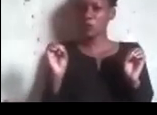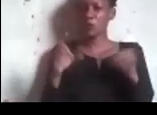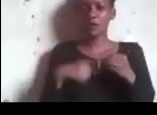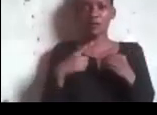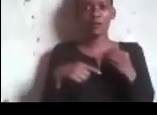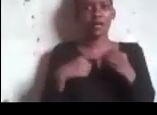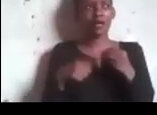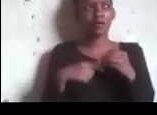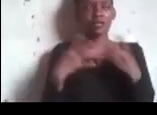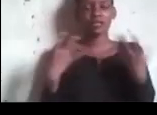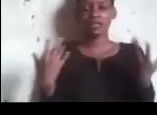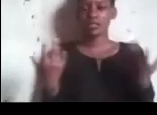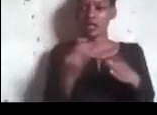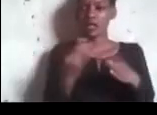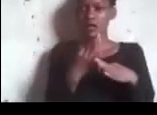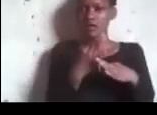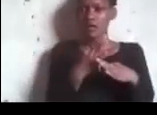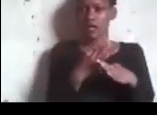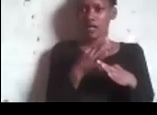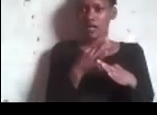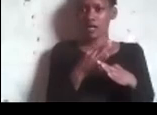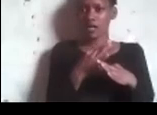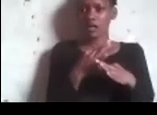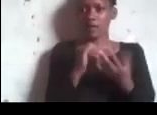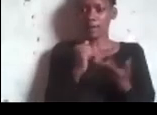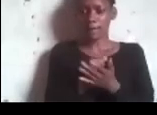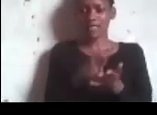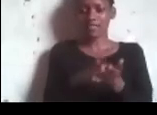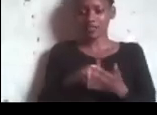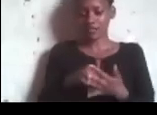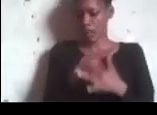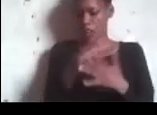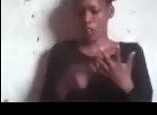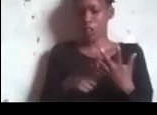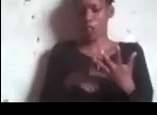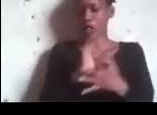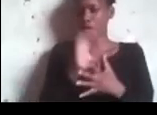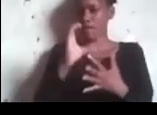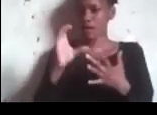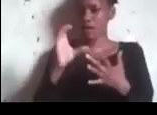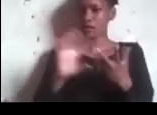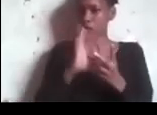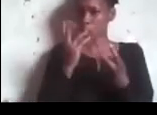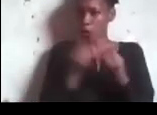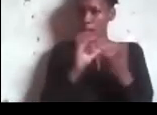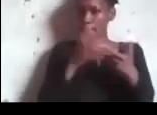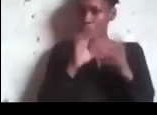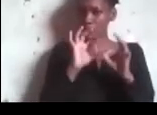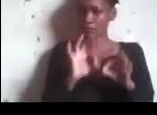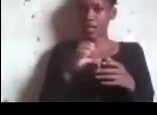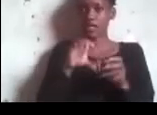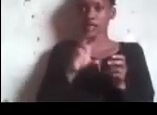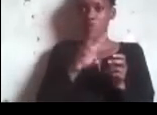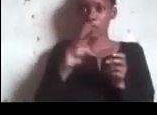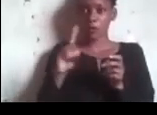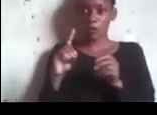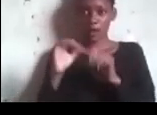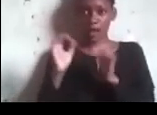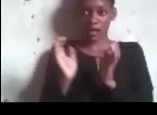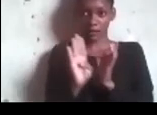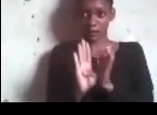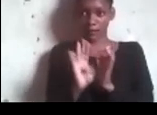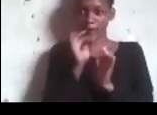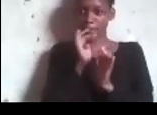a father has to meet all the criteria that is in Section 21P to obtain automatic parental rights